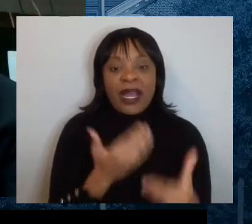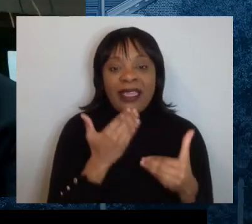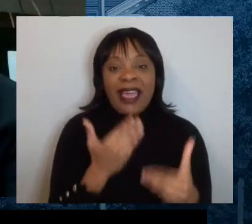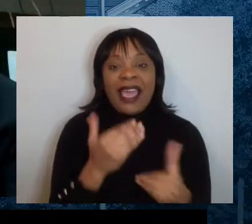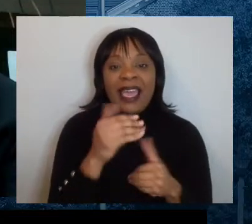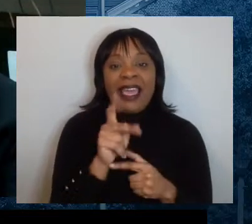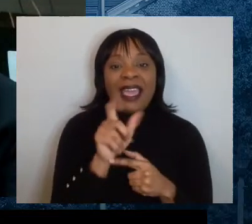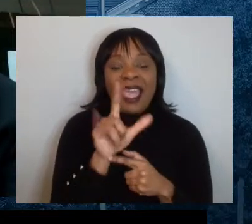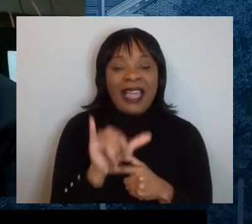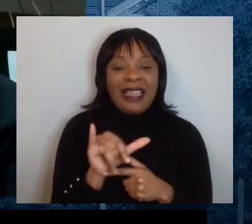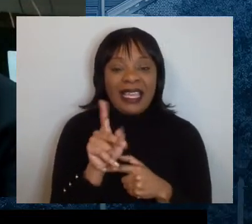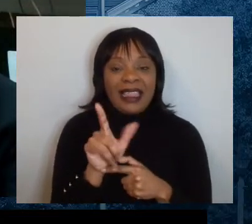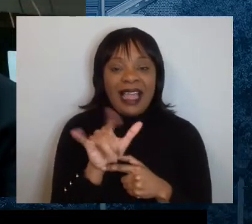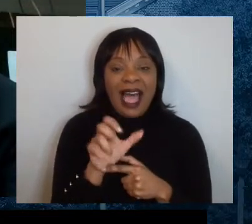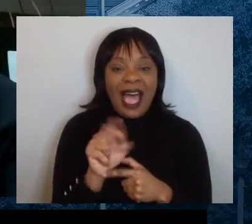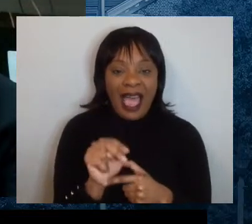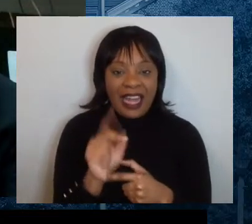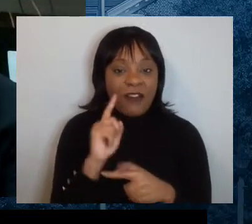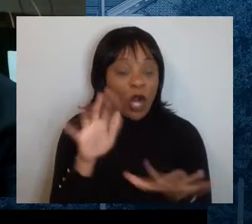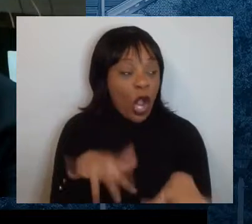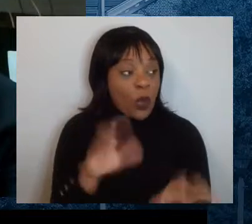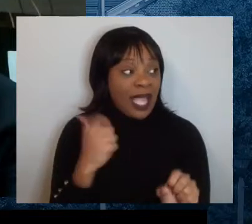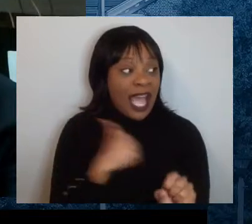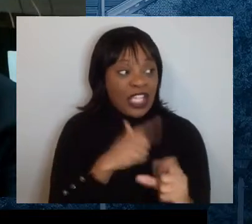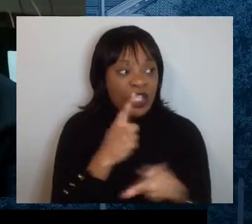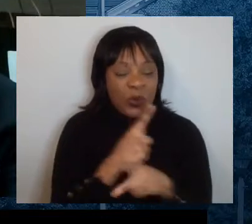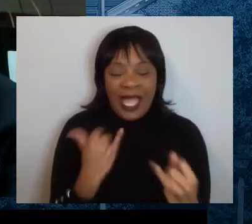Library Board for hosting us today.